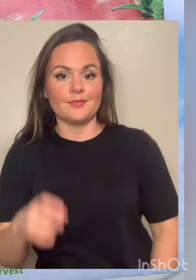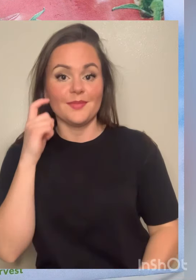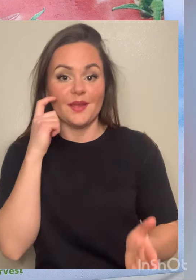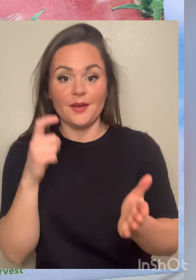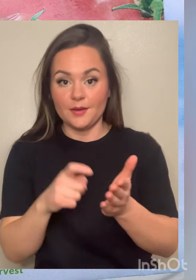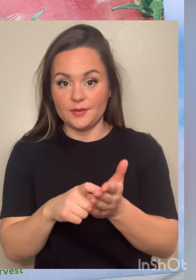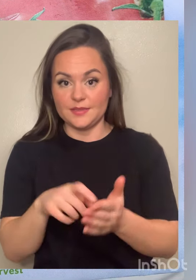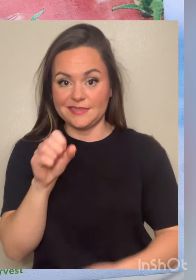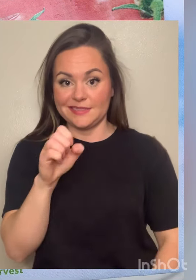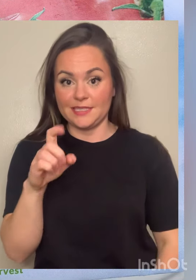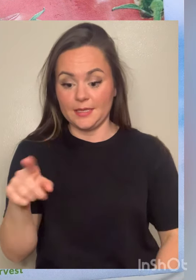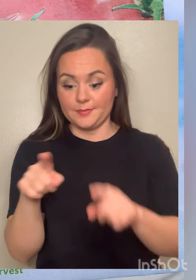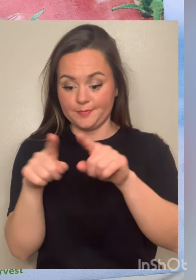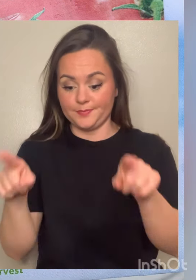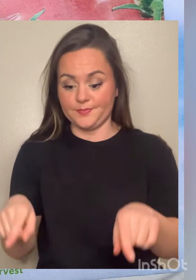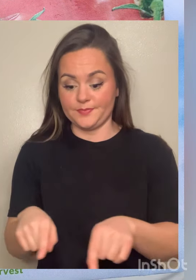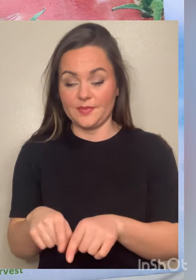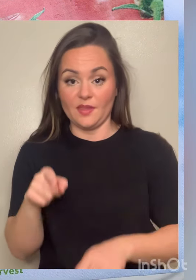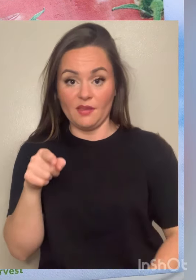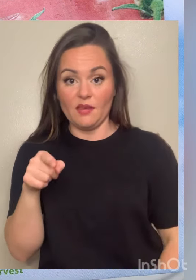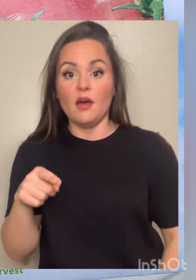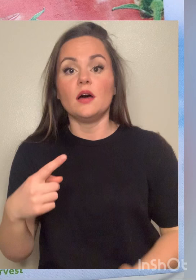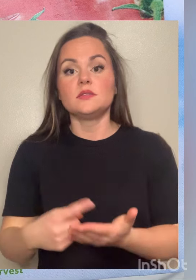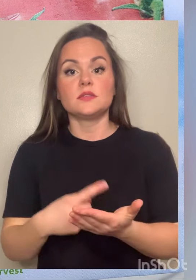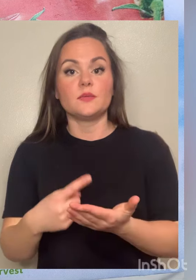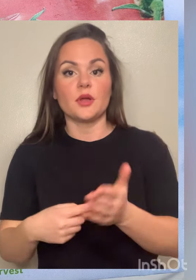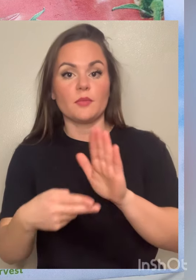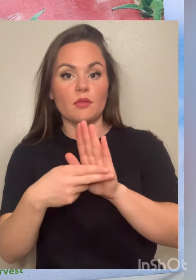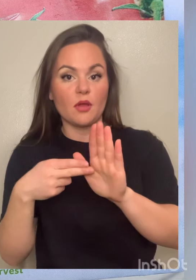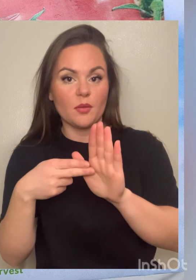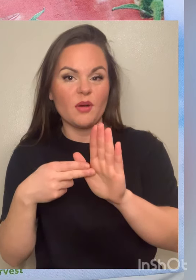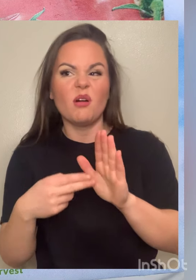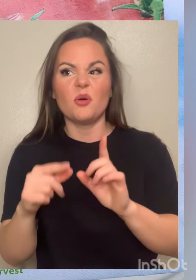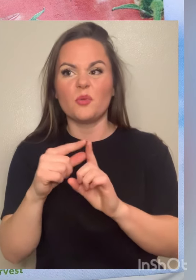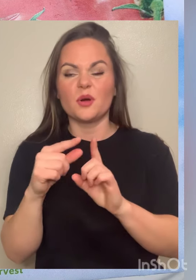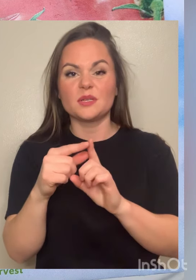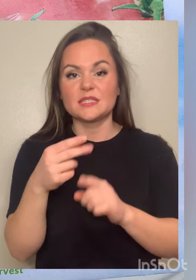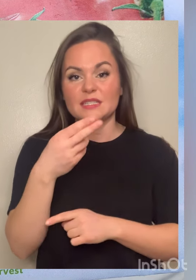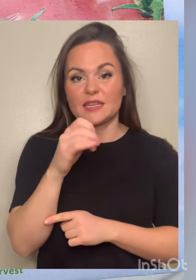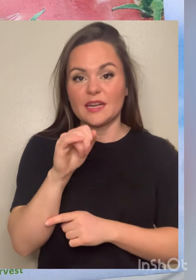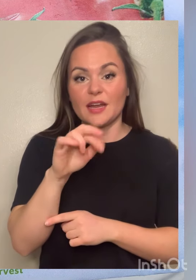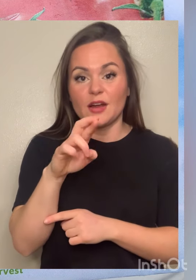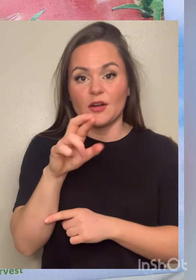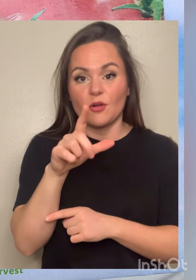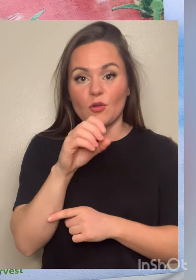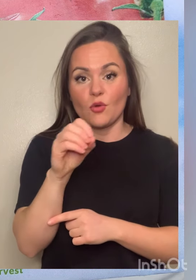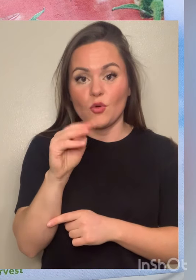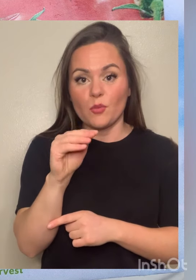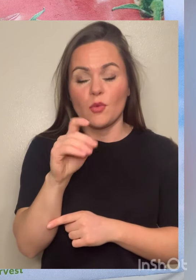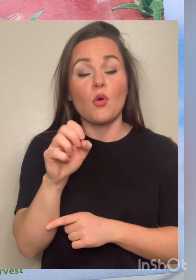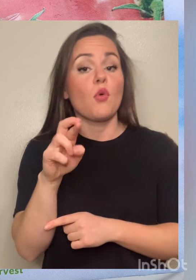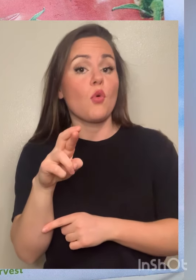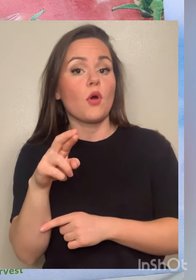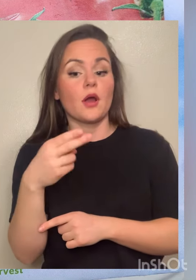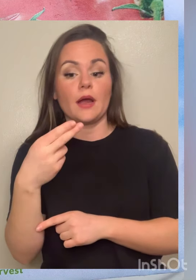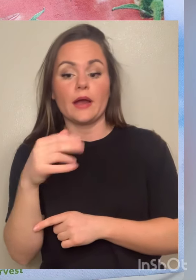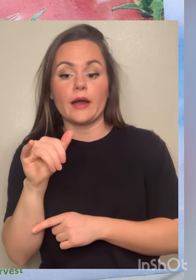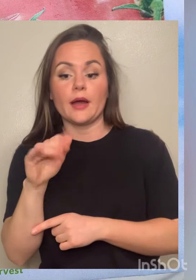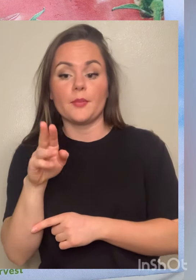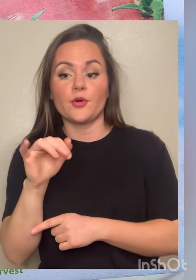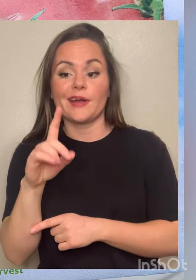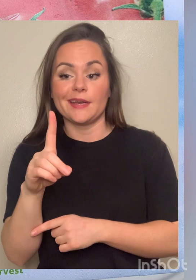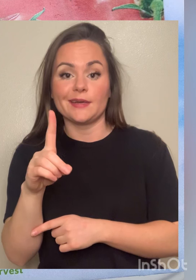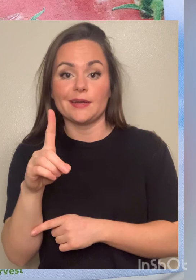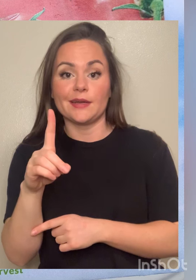You'll notice that seed packets have words on them like hybrid or heirloom. Don't get confused, these